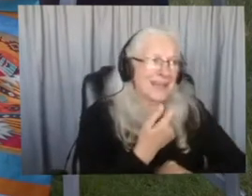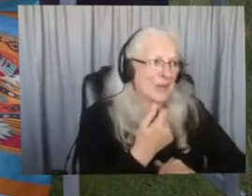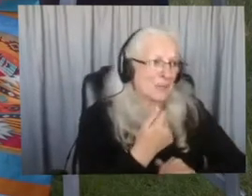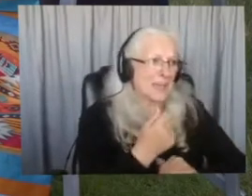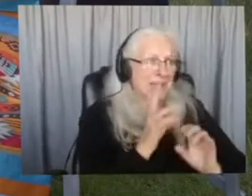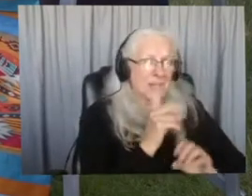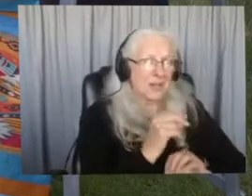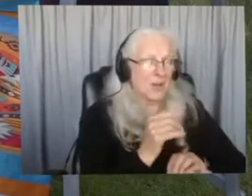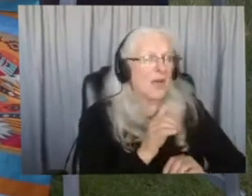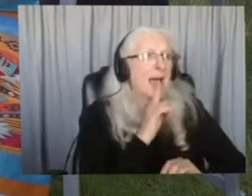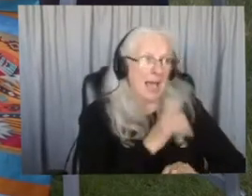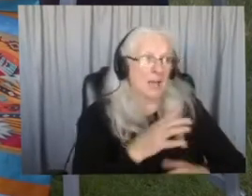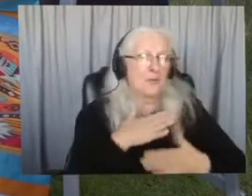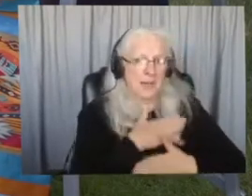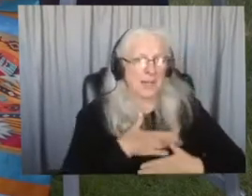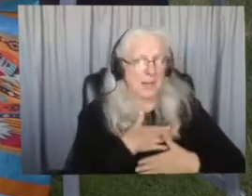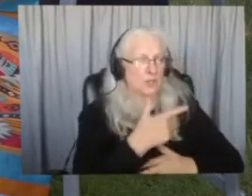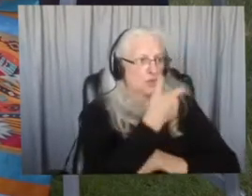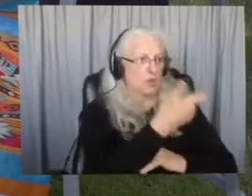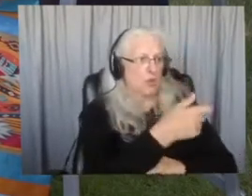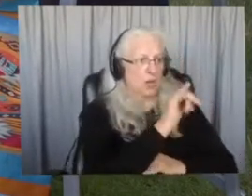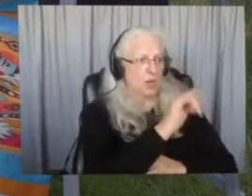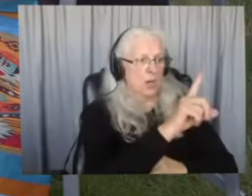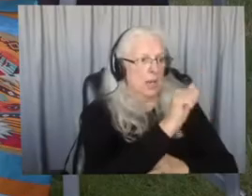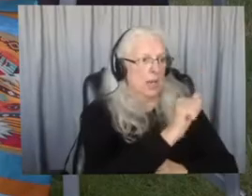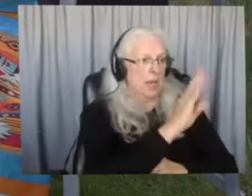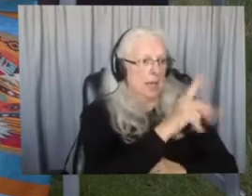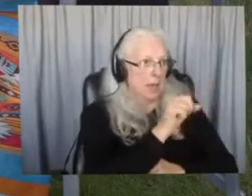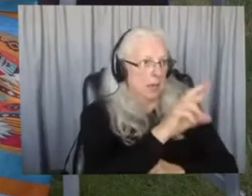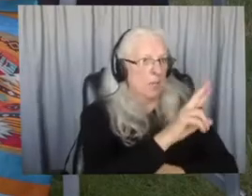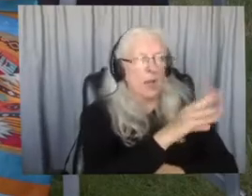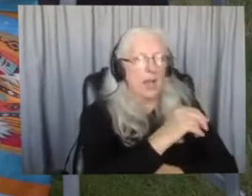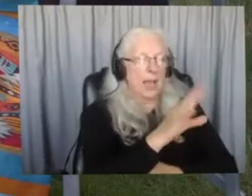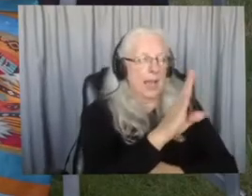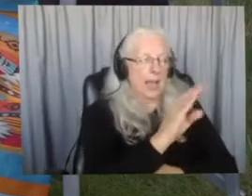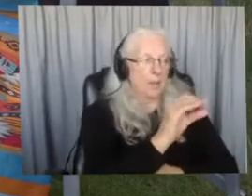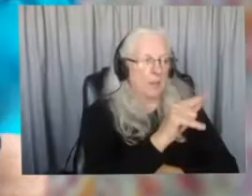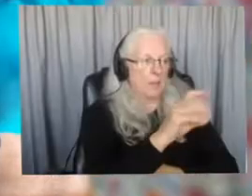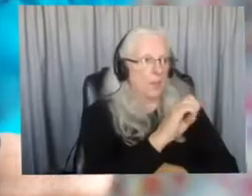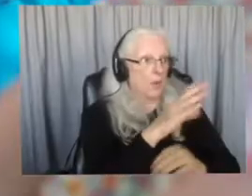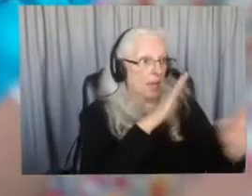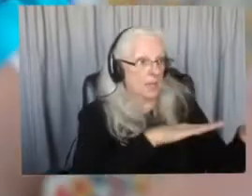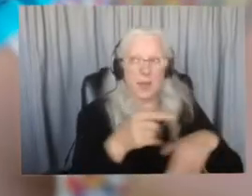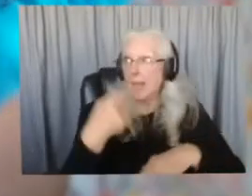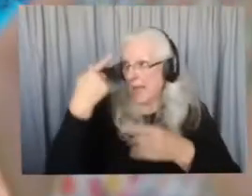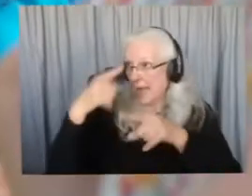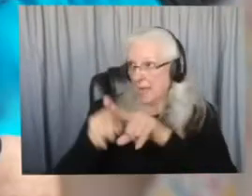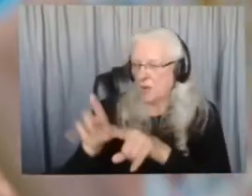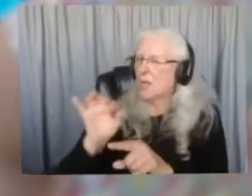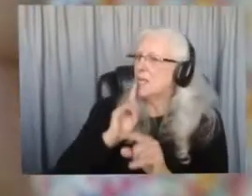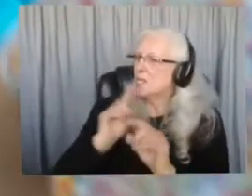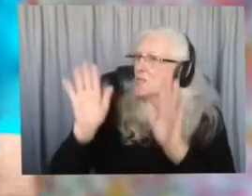watching Isla Barker and Boogie the Beat. I agree. So wonderful to see young Indigenous